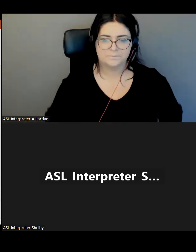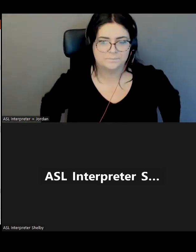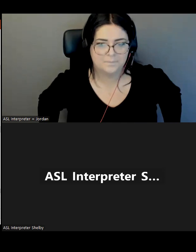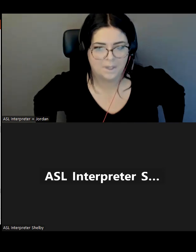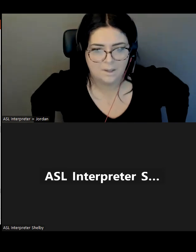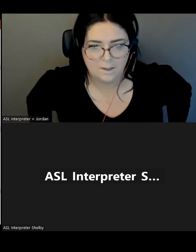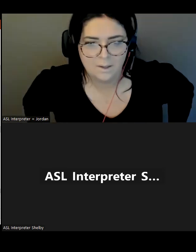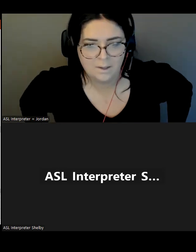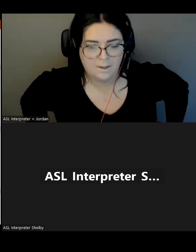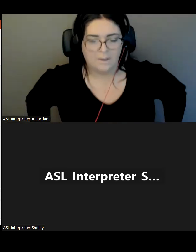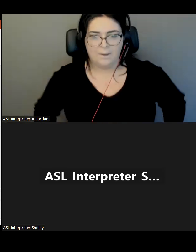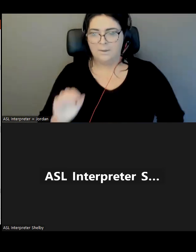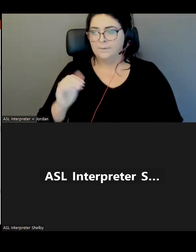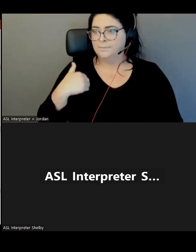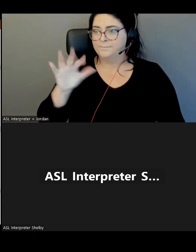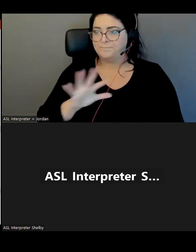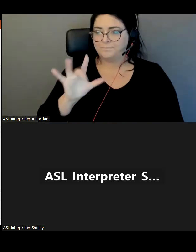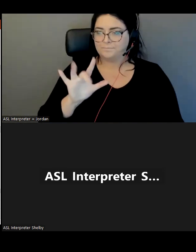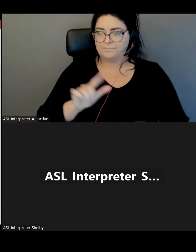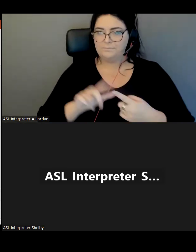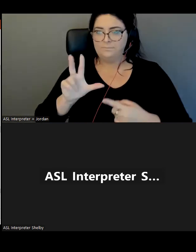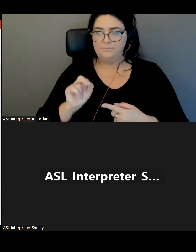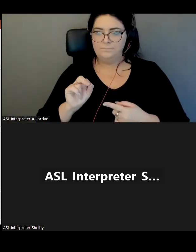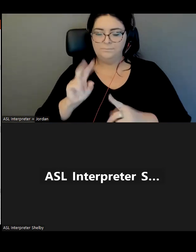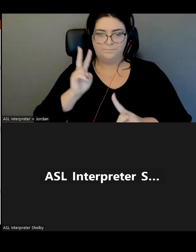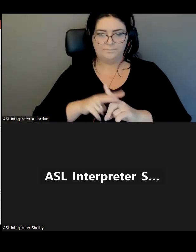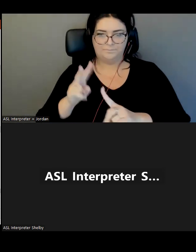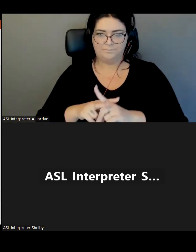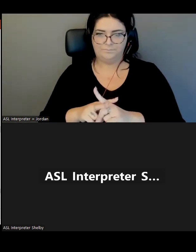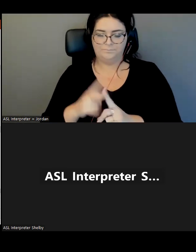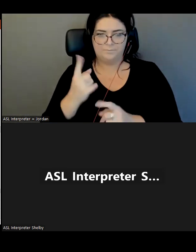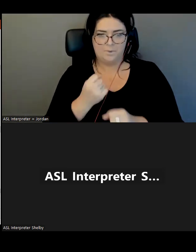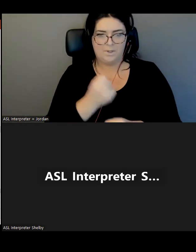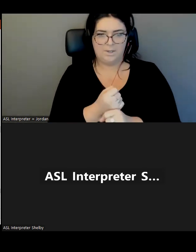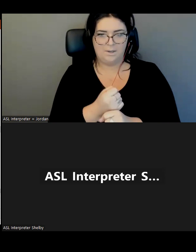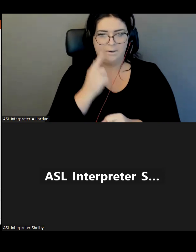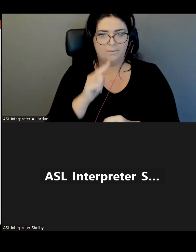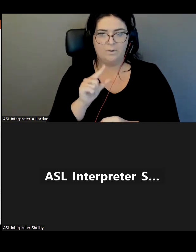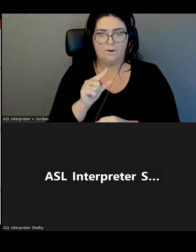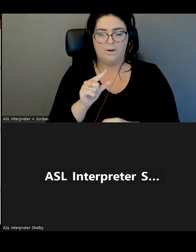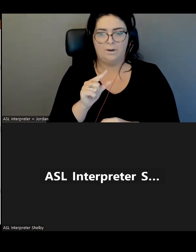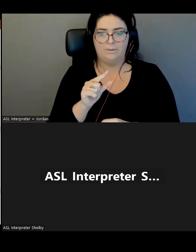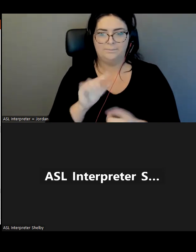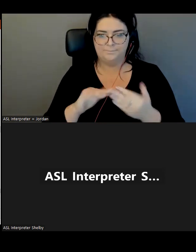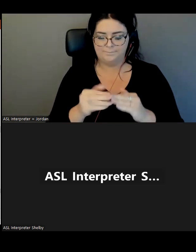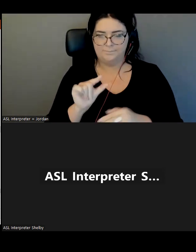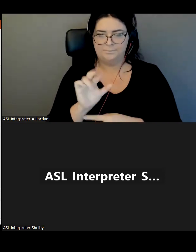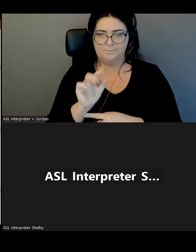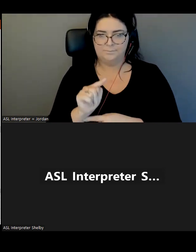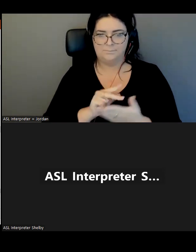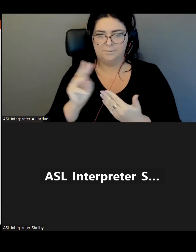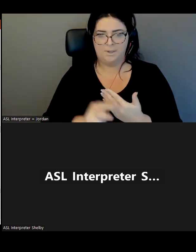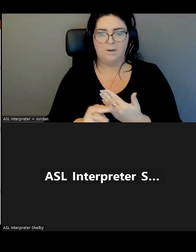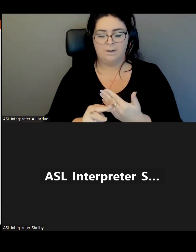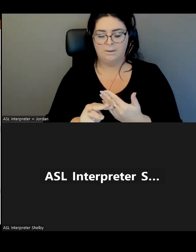30 applications per year. That might differ from year to year, but that would be with our regional community grants program that